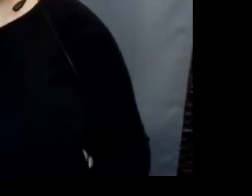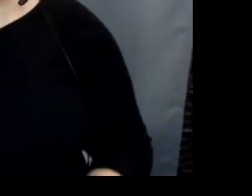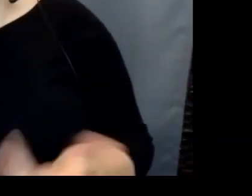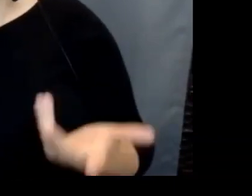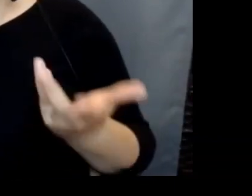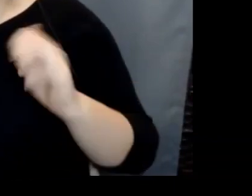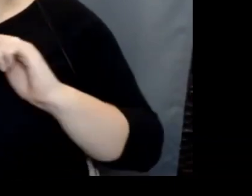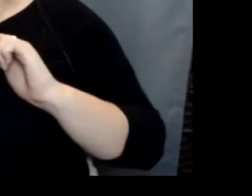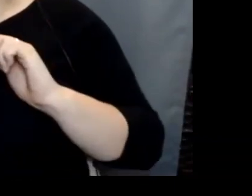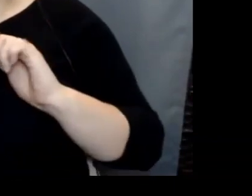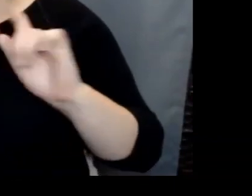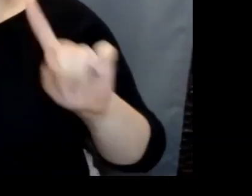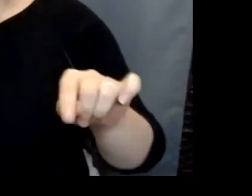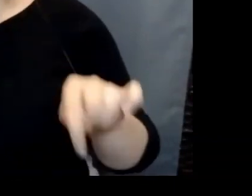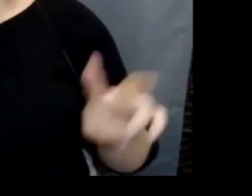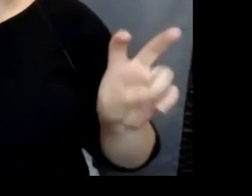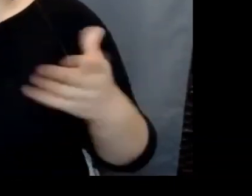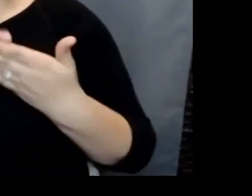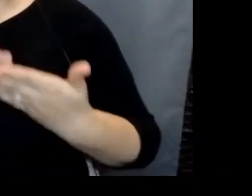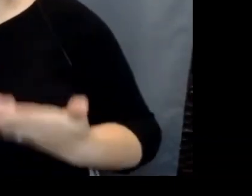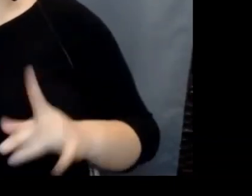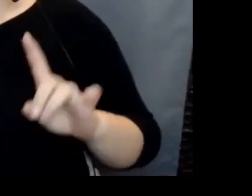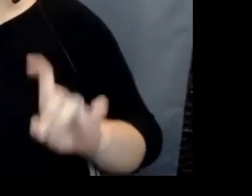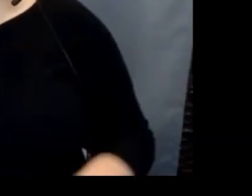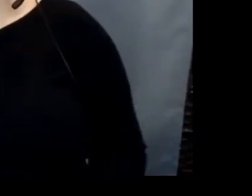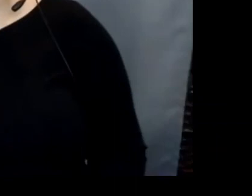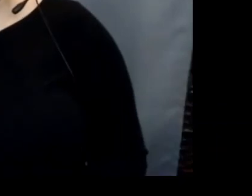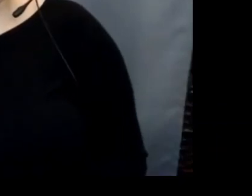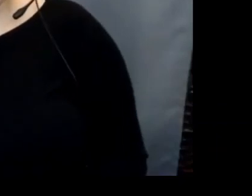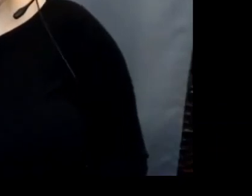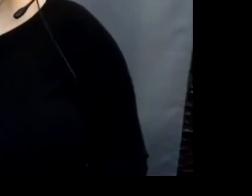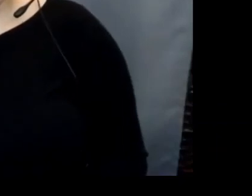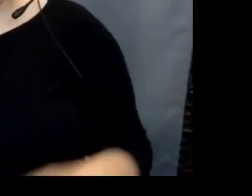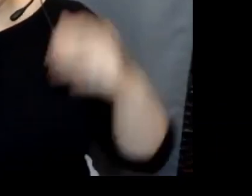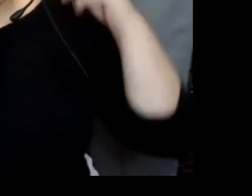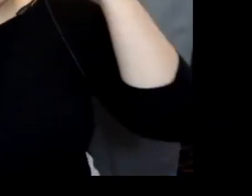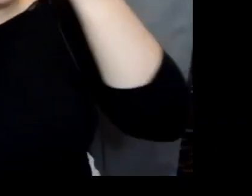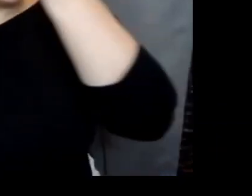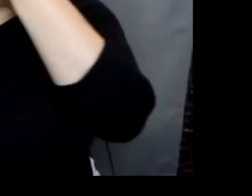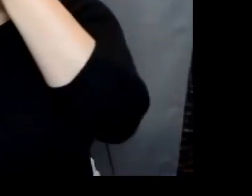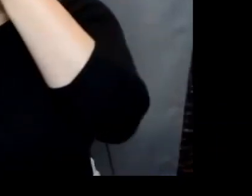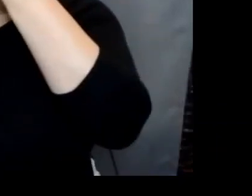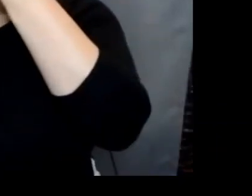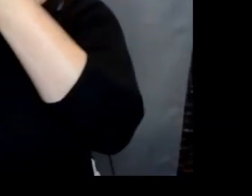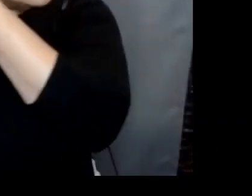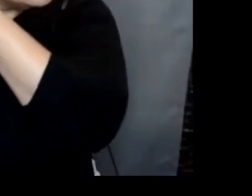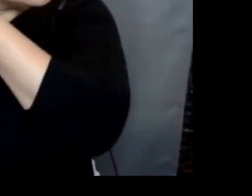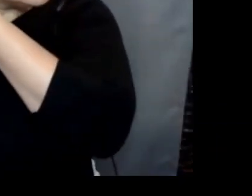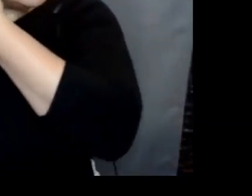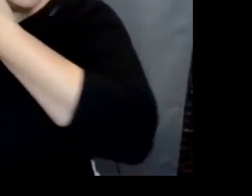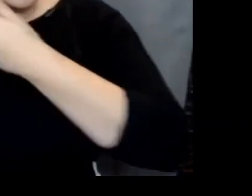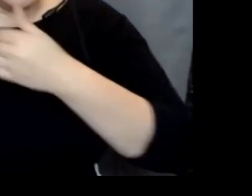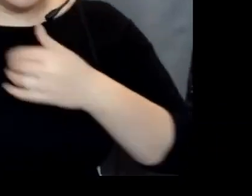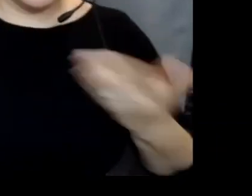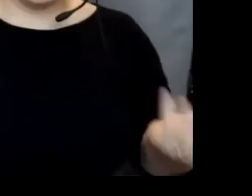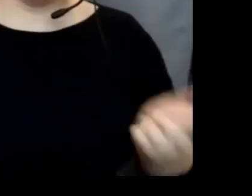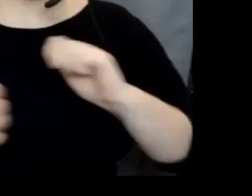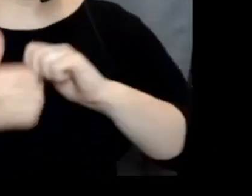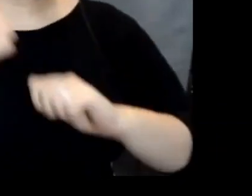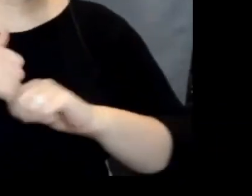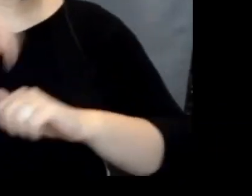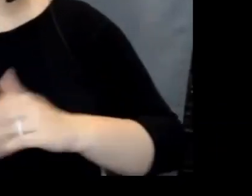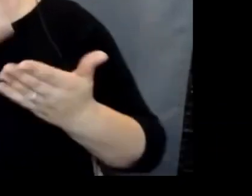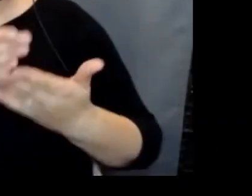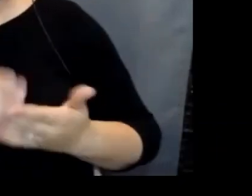how do you answer the verifying questions? Yeah, so most of the verifying questions I